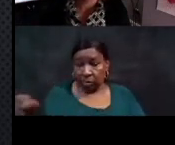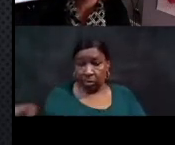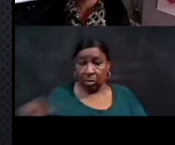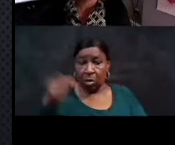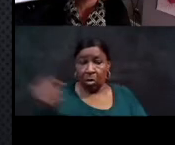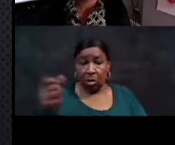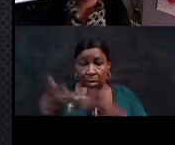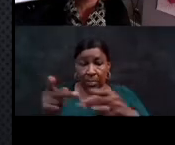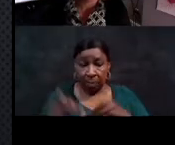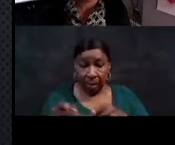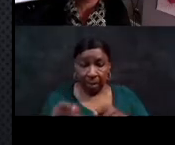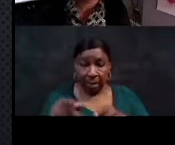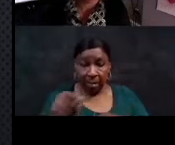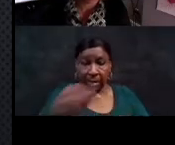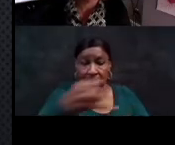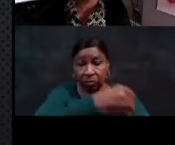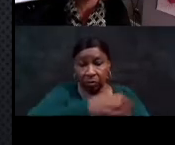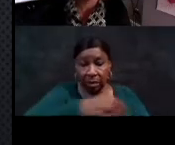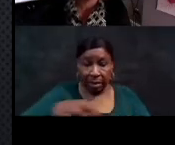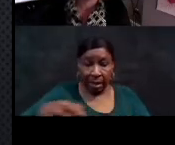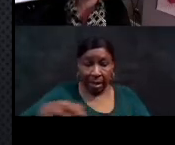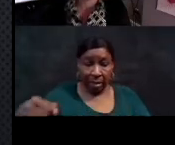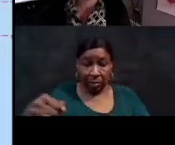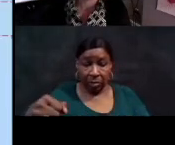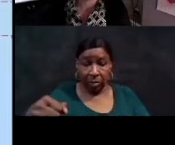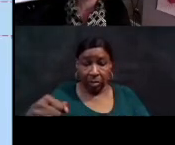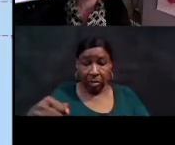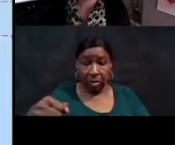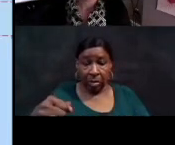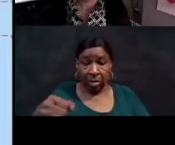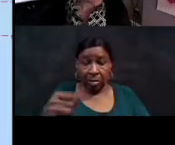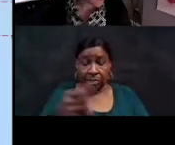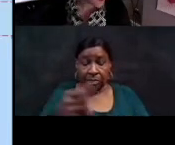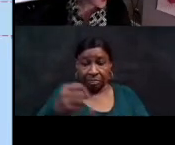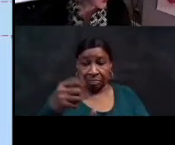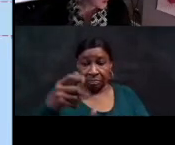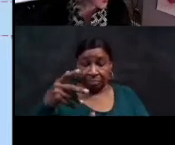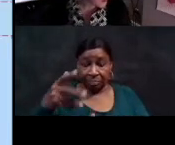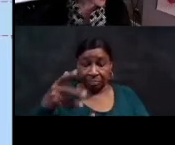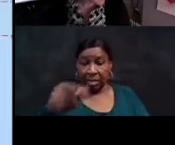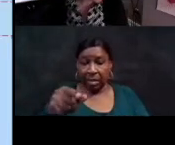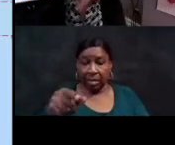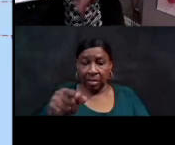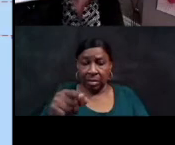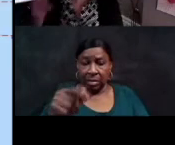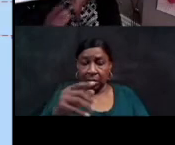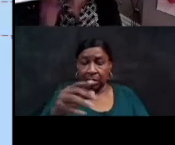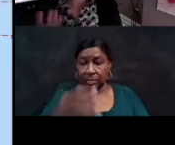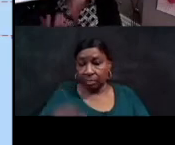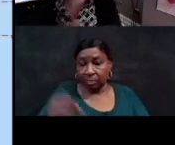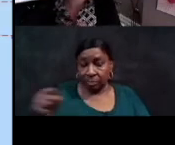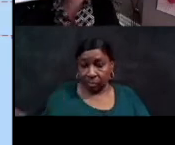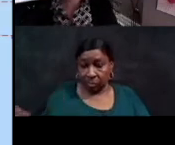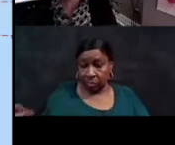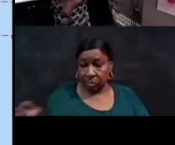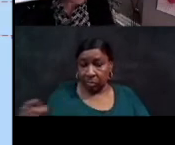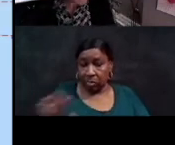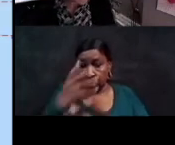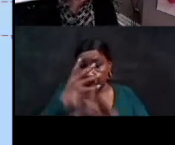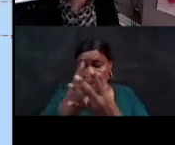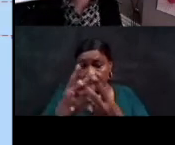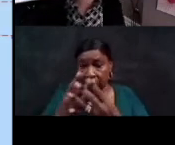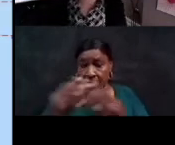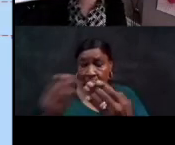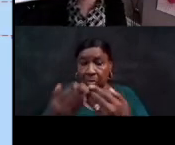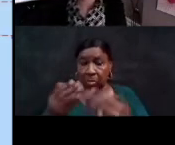the border, this transnational extension of enforcement. And these are just a couple of images to visualize what this looks